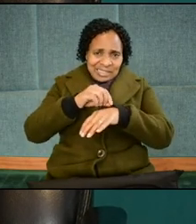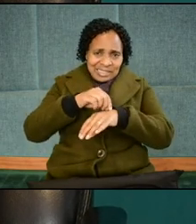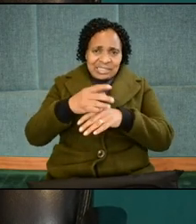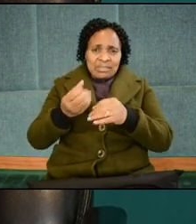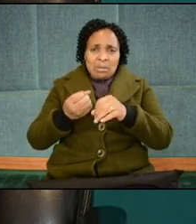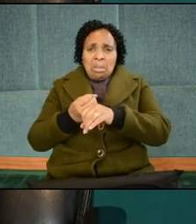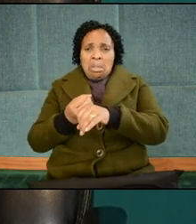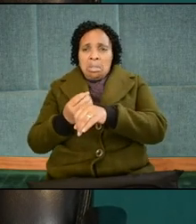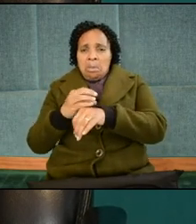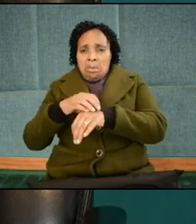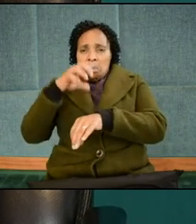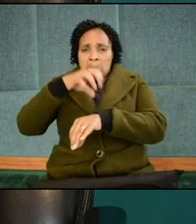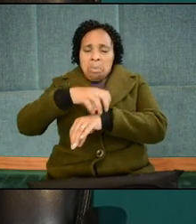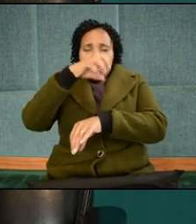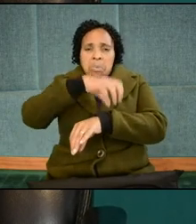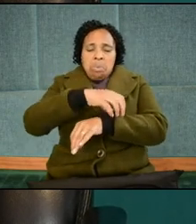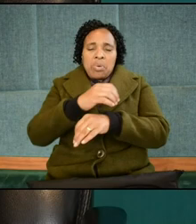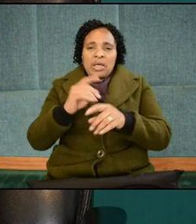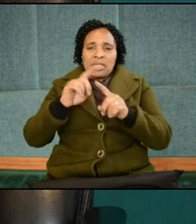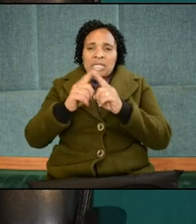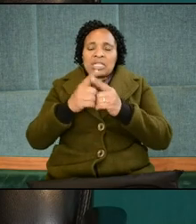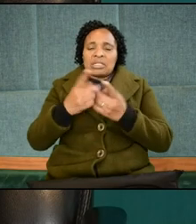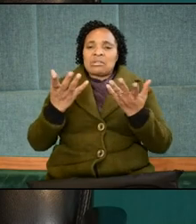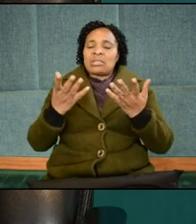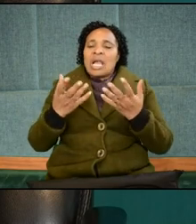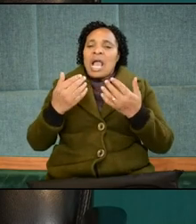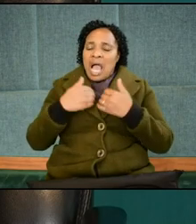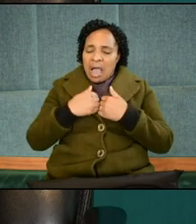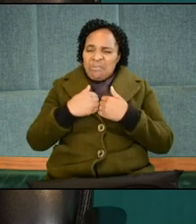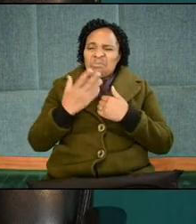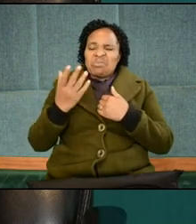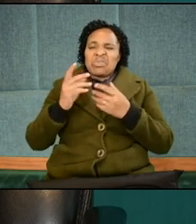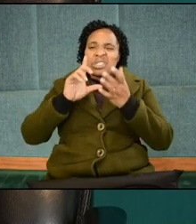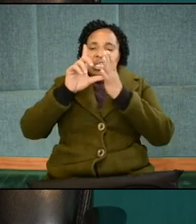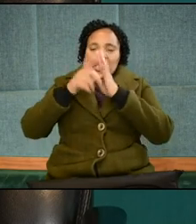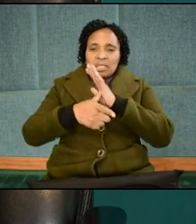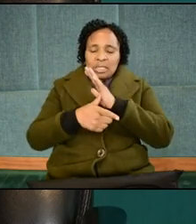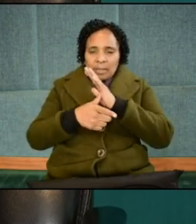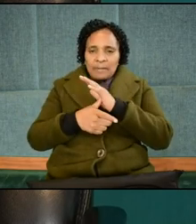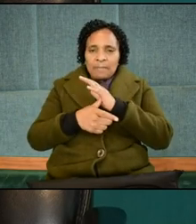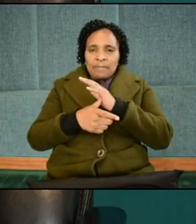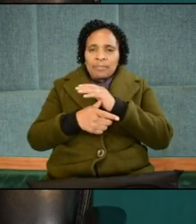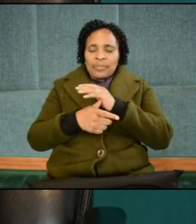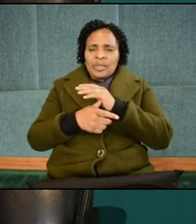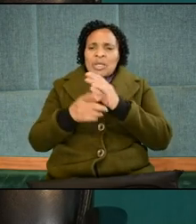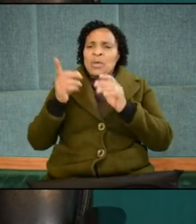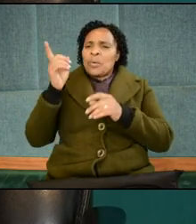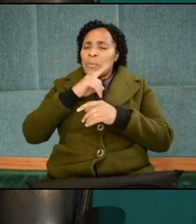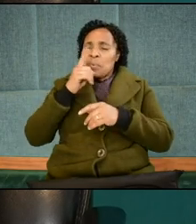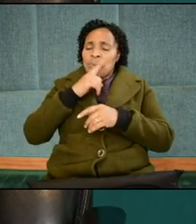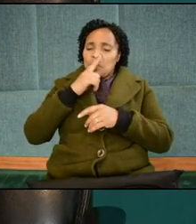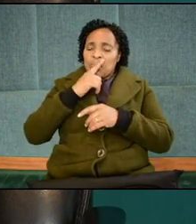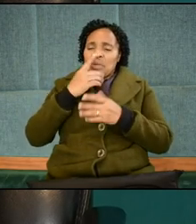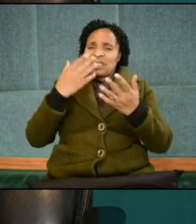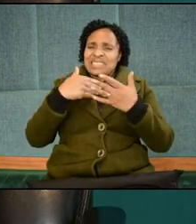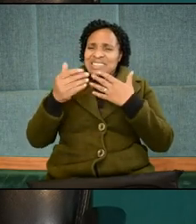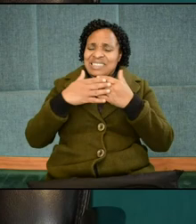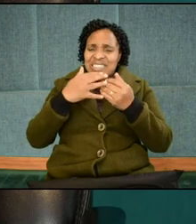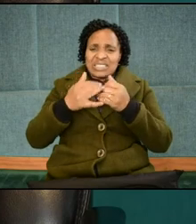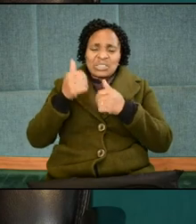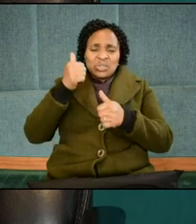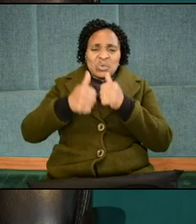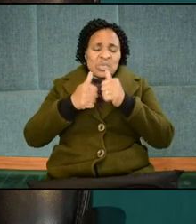eventually erupt. And then they start having now eventually at the severe most symptoms where now